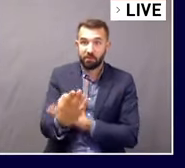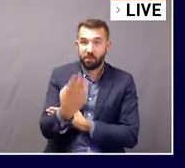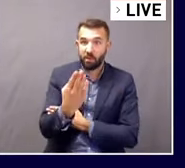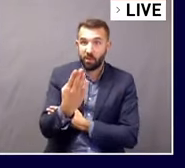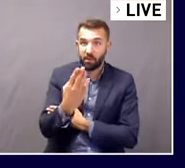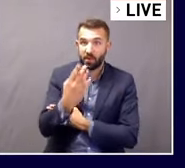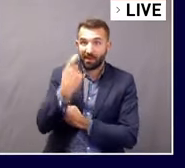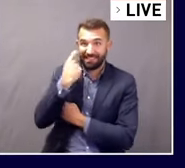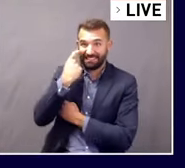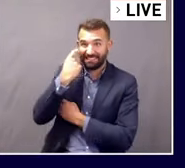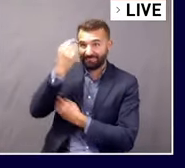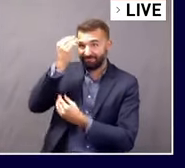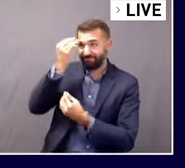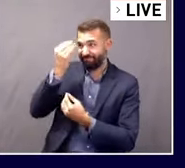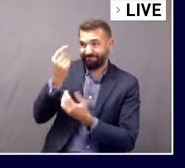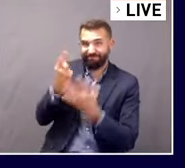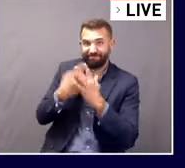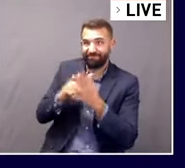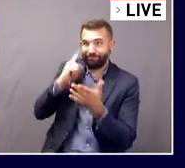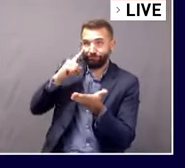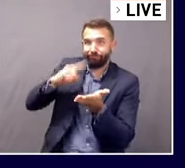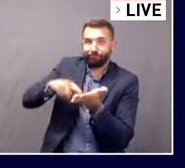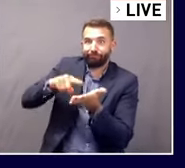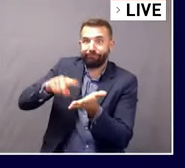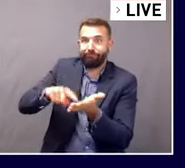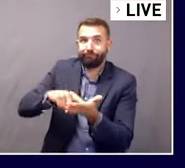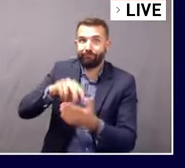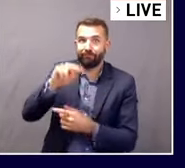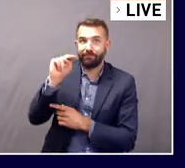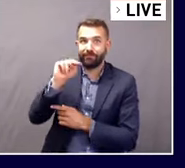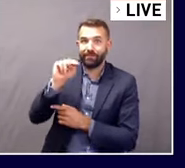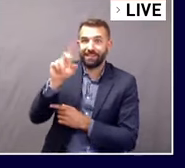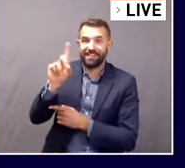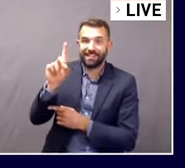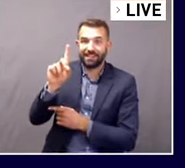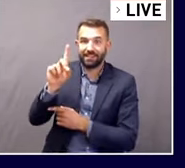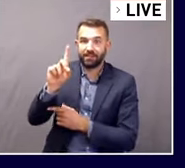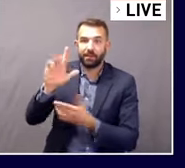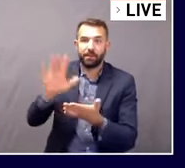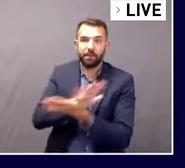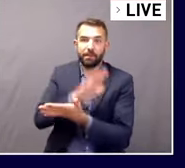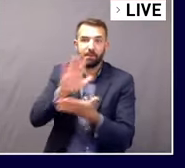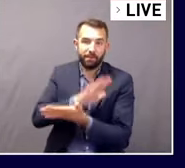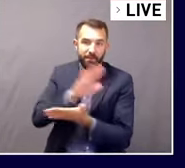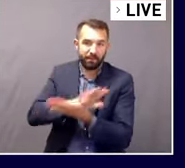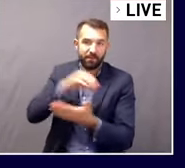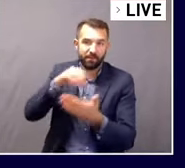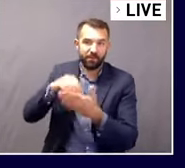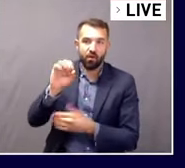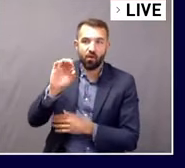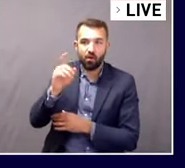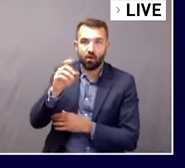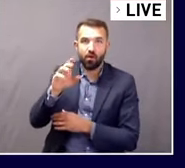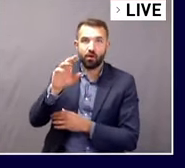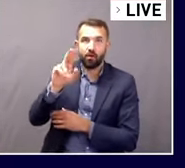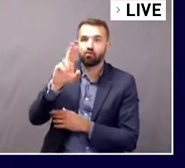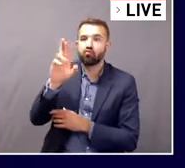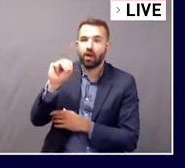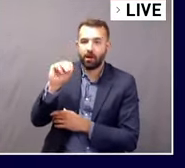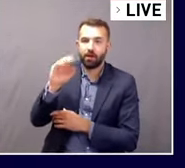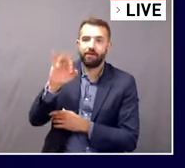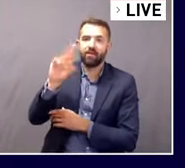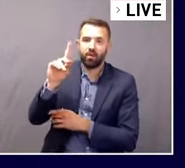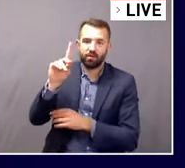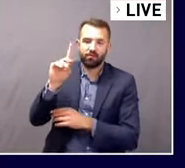investigation into the ND paper facility in Rumford in Oxford County, where there have been thus far 4 total cases